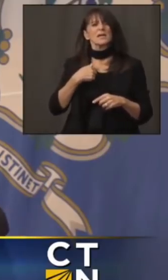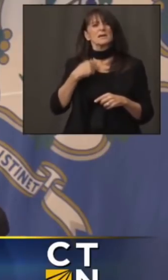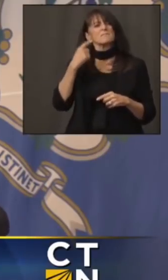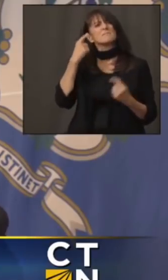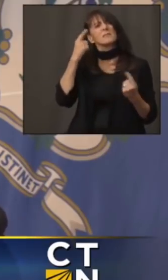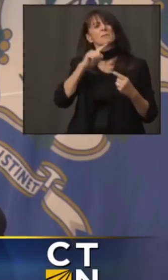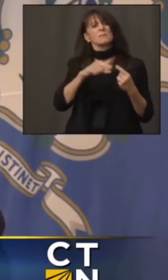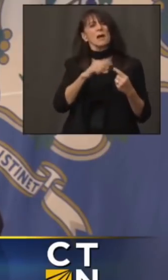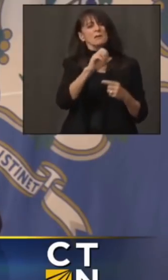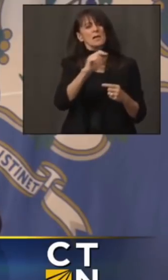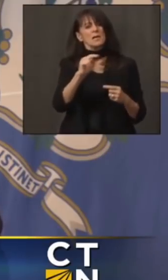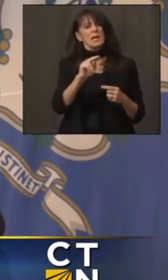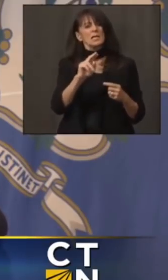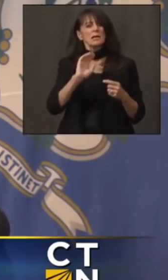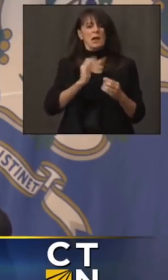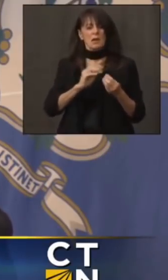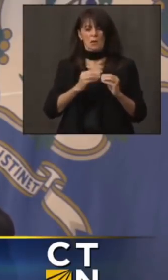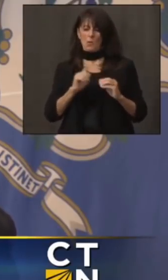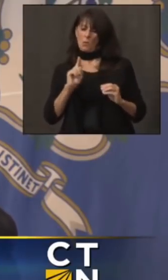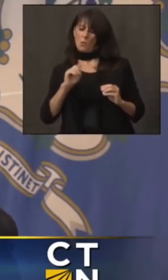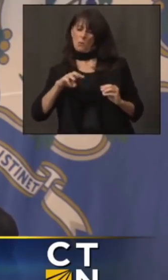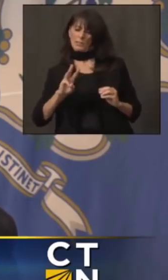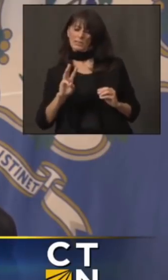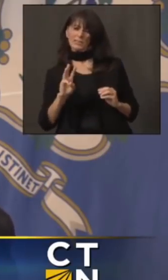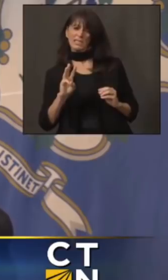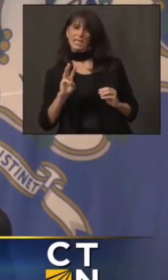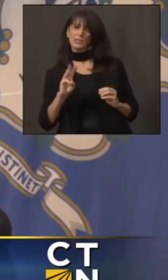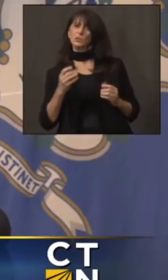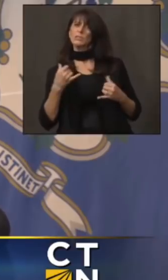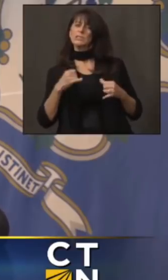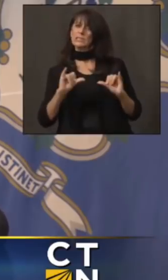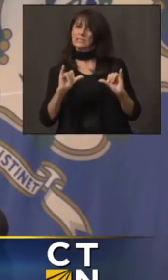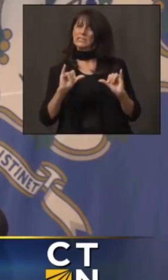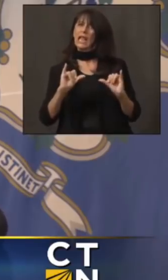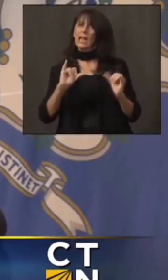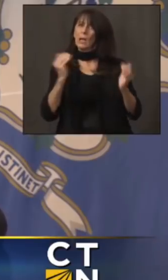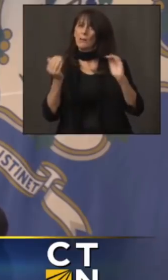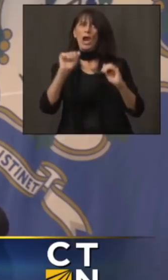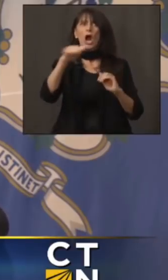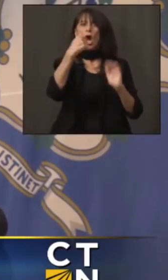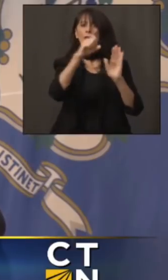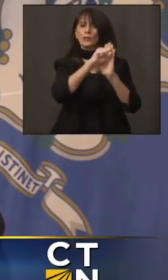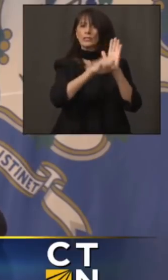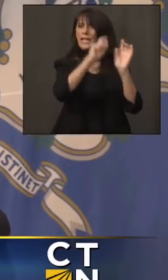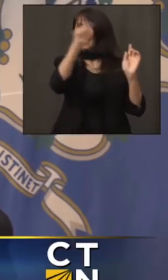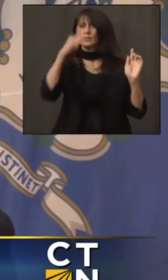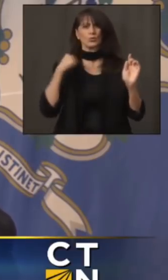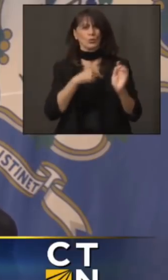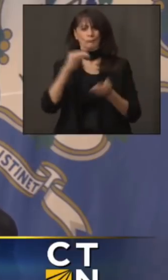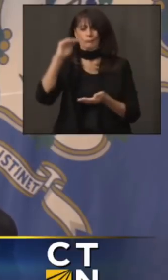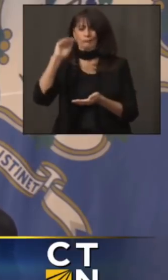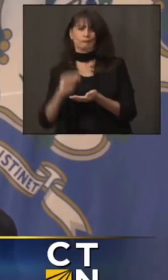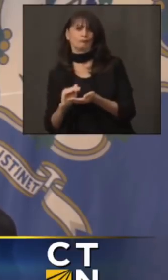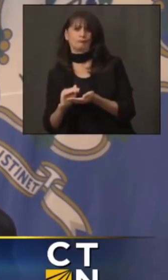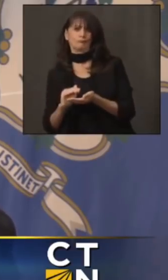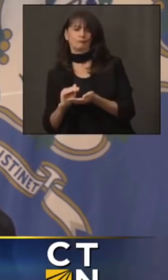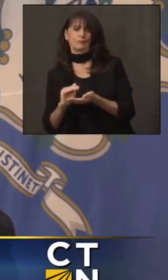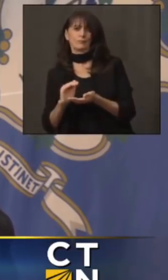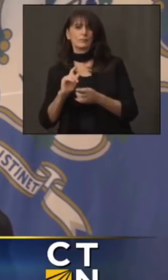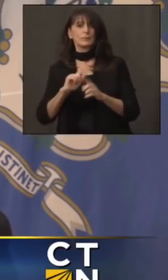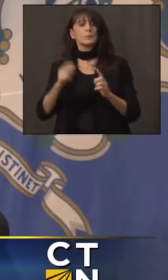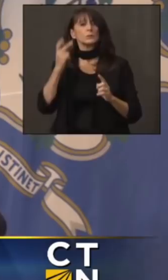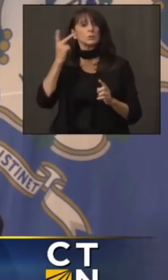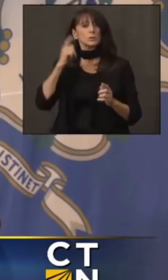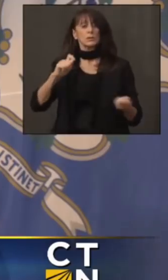still thinking that 1.6 is one of, the lowest infection rates in the country. But as I've said on many occasions, if we see a